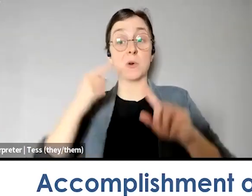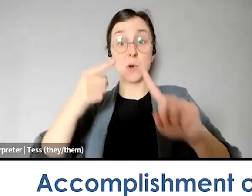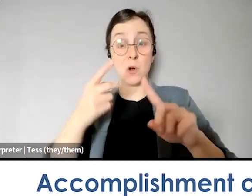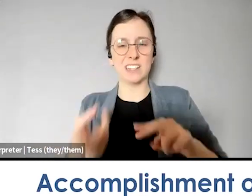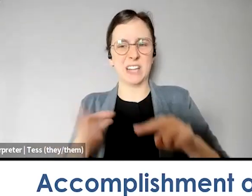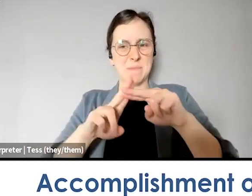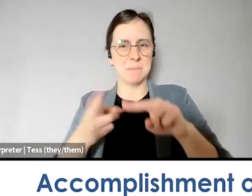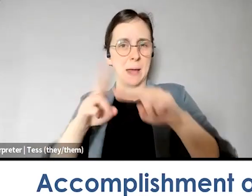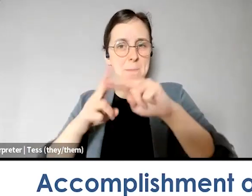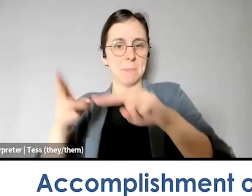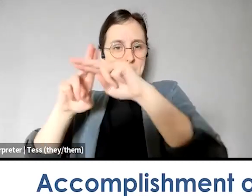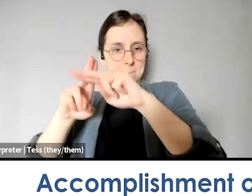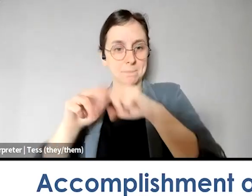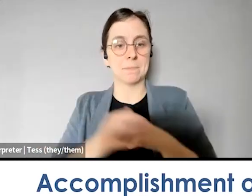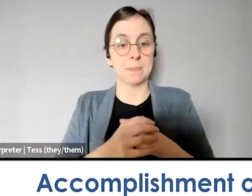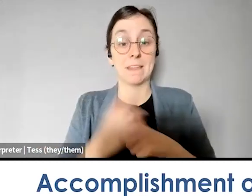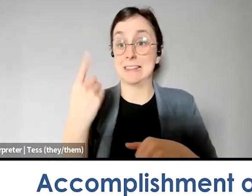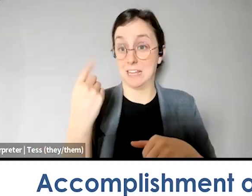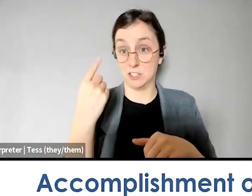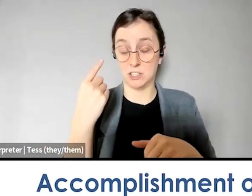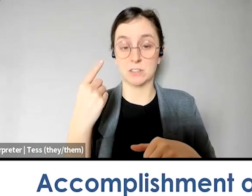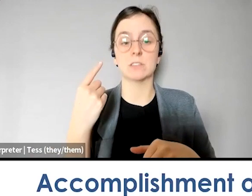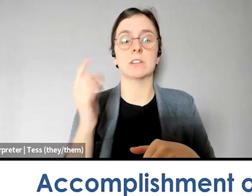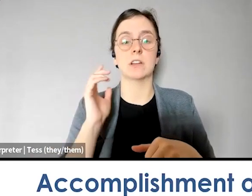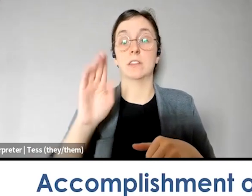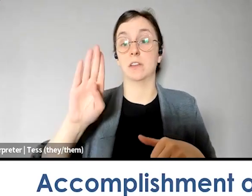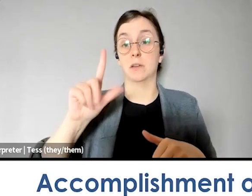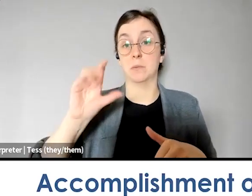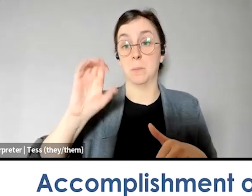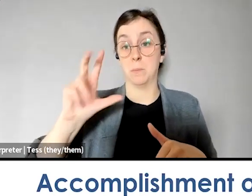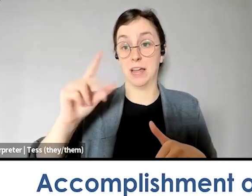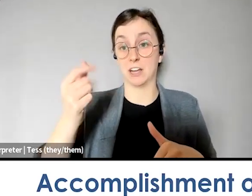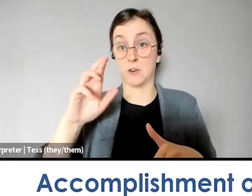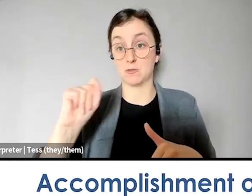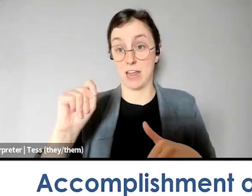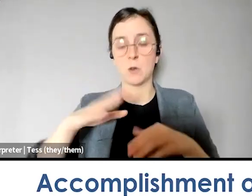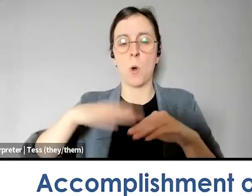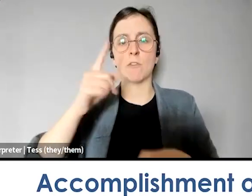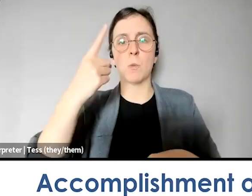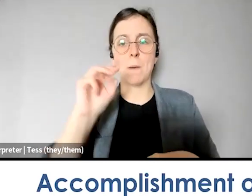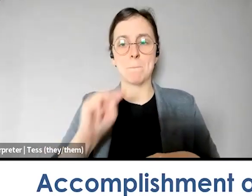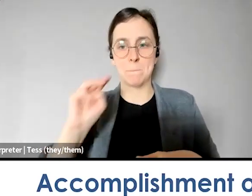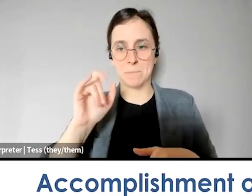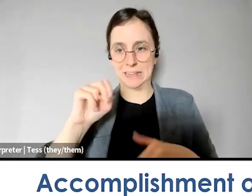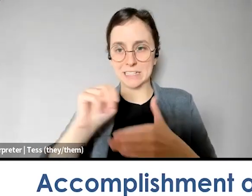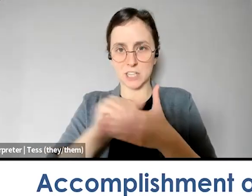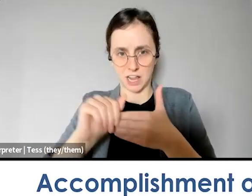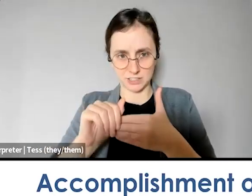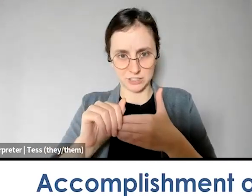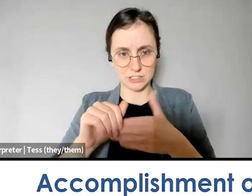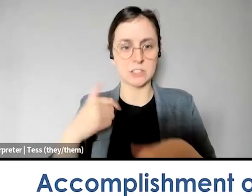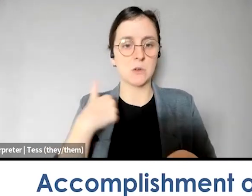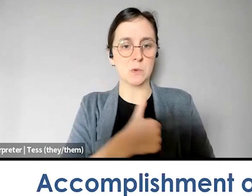billion level, which was wonderful, had that 5% set aside. We had that money for the crisis pilot response that Anita mentioned.